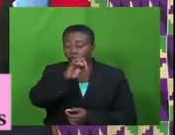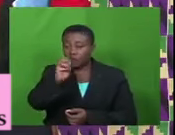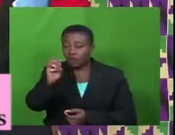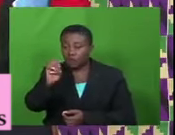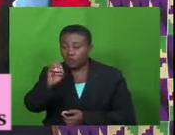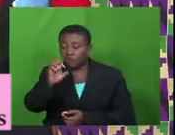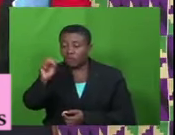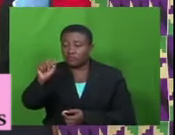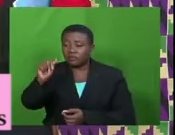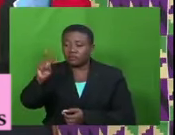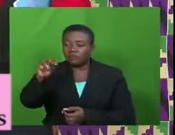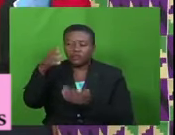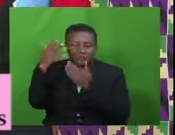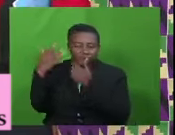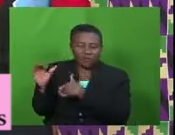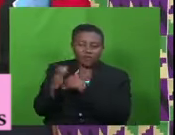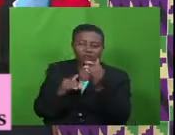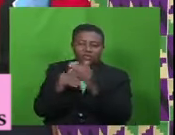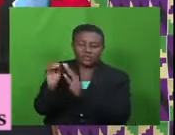and commissioned.